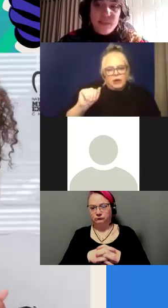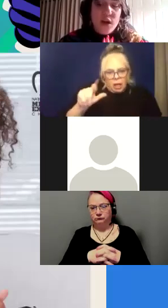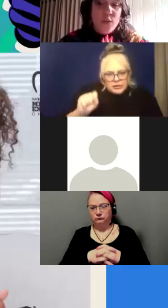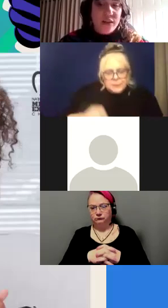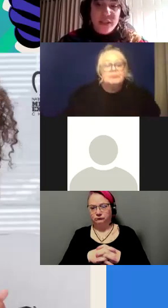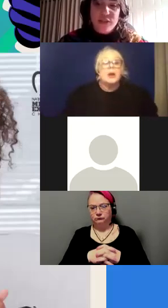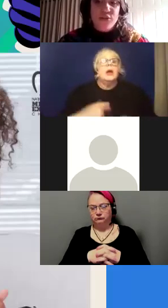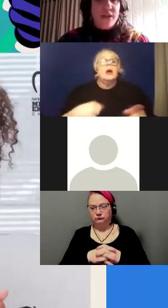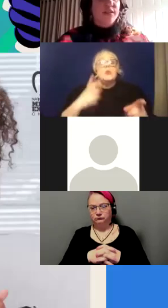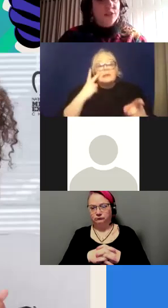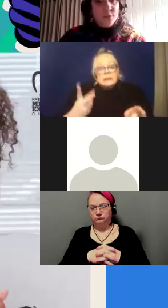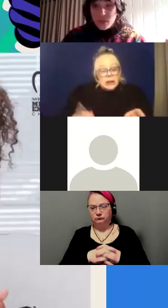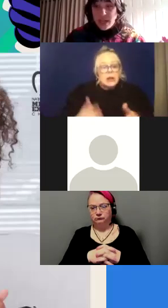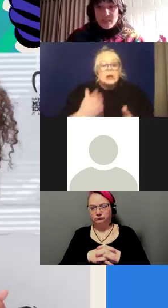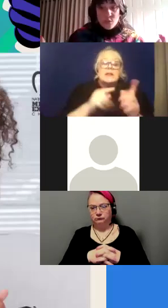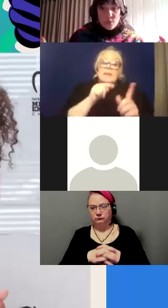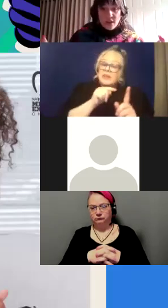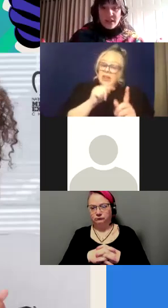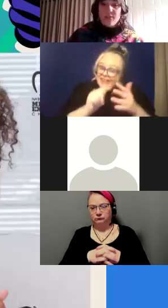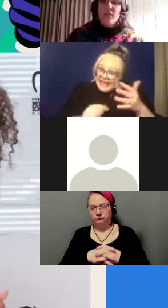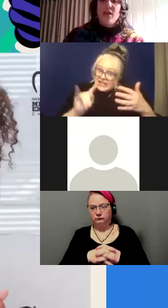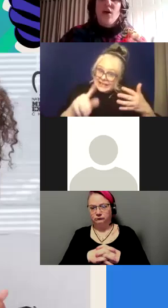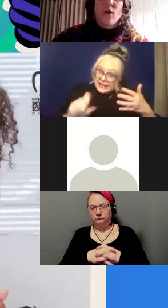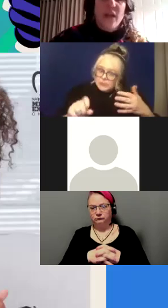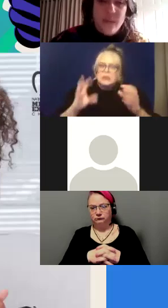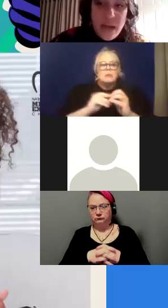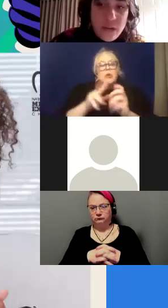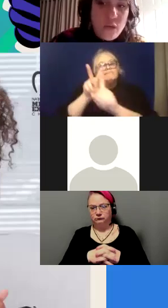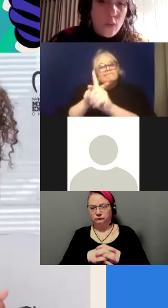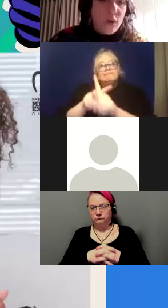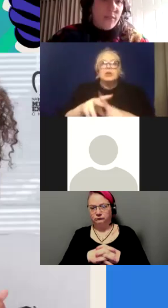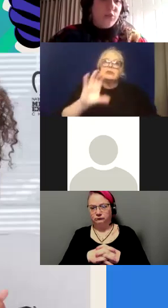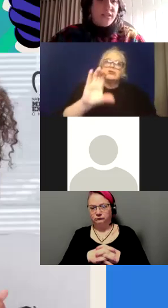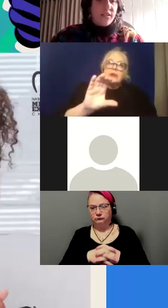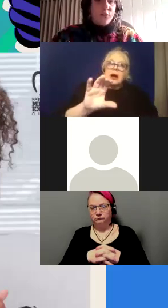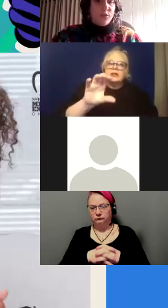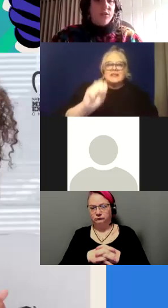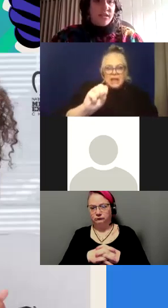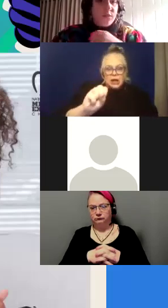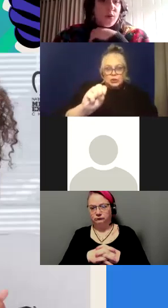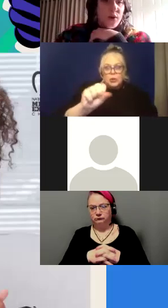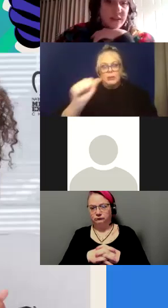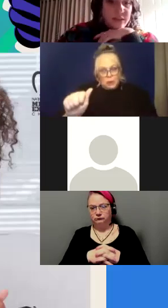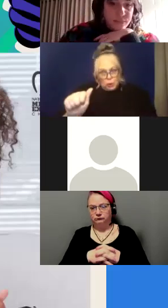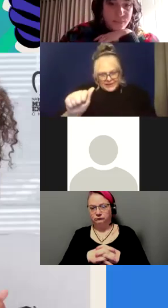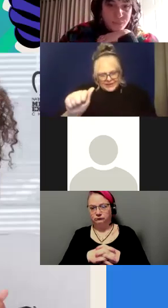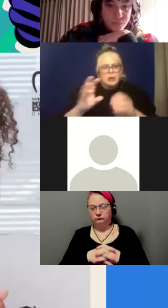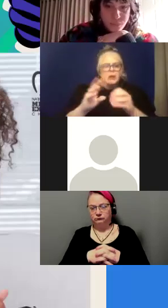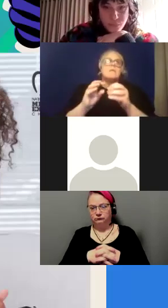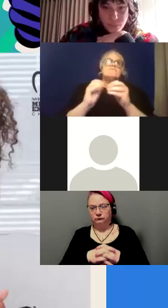these tips are relevant to child sexual abuse cases more broadly, or image-based sexual abuse cases more